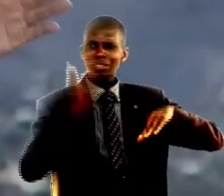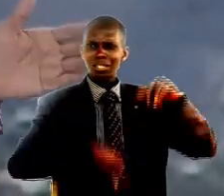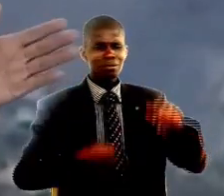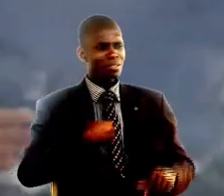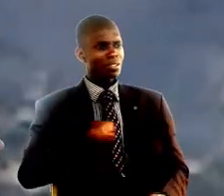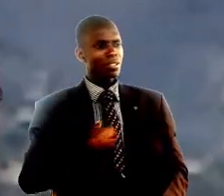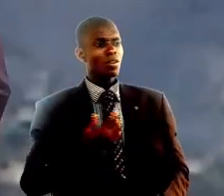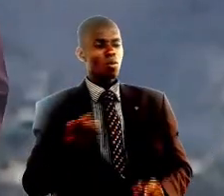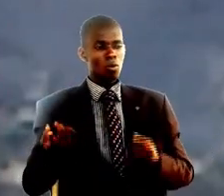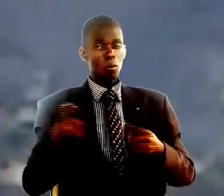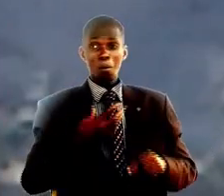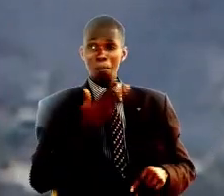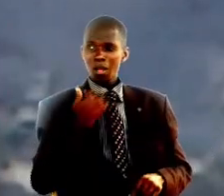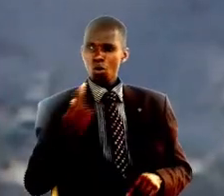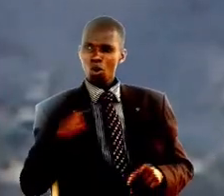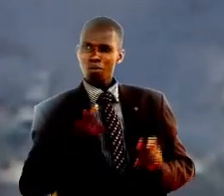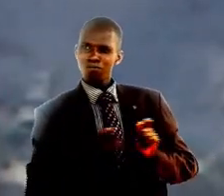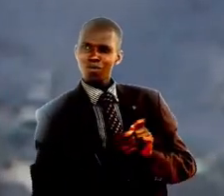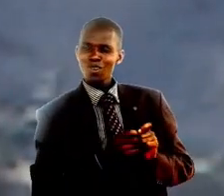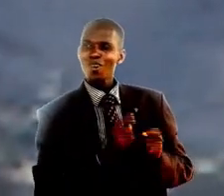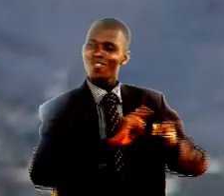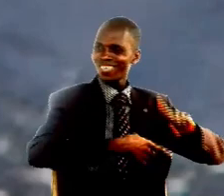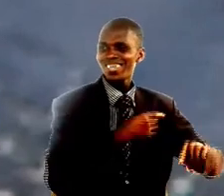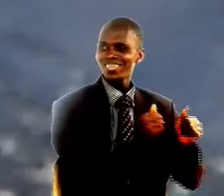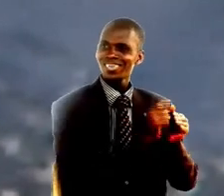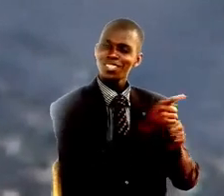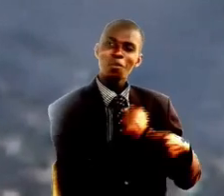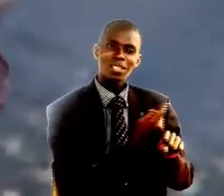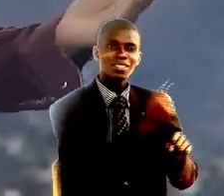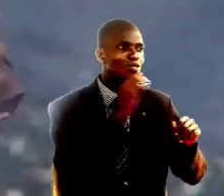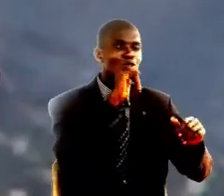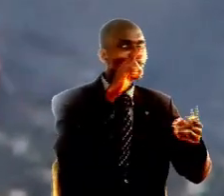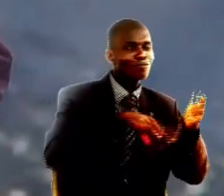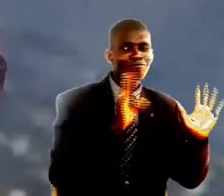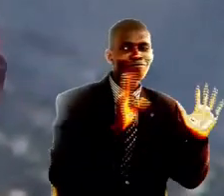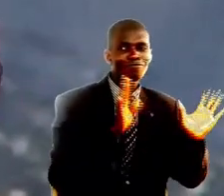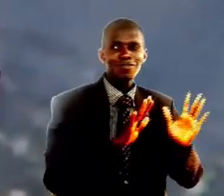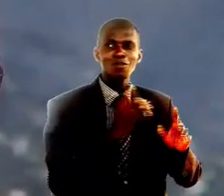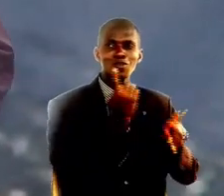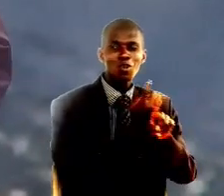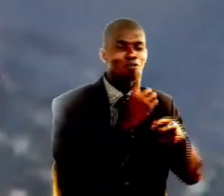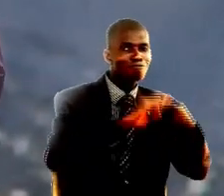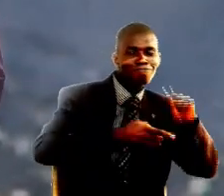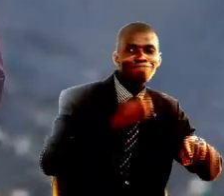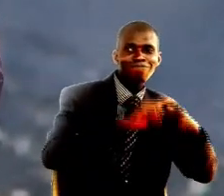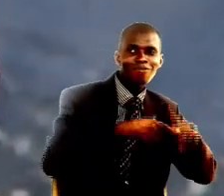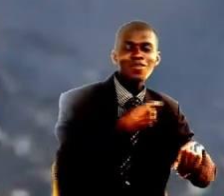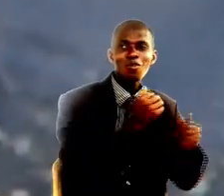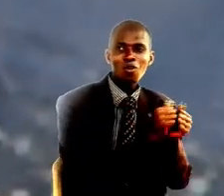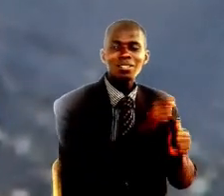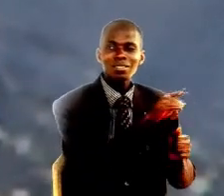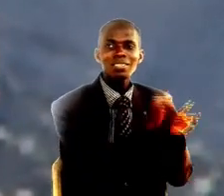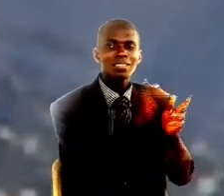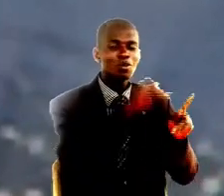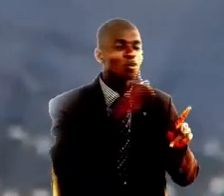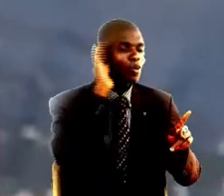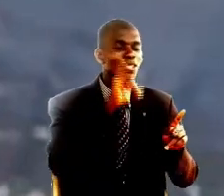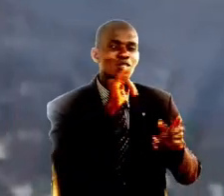to slow us down. And then those of us who are fortunate in life, we